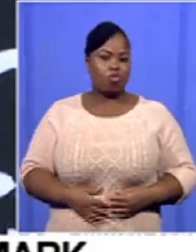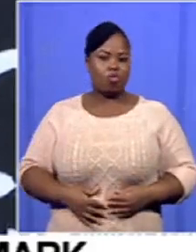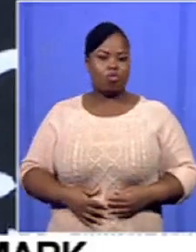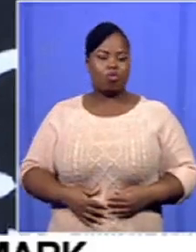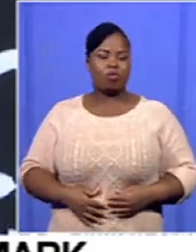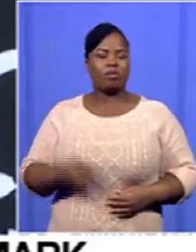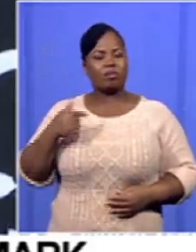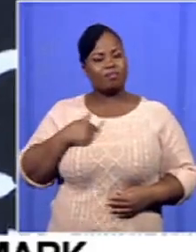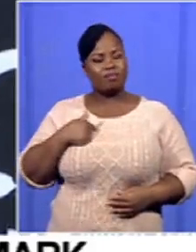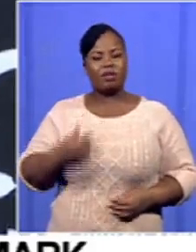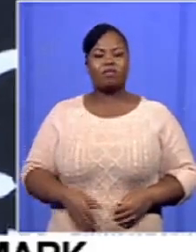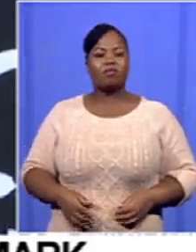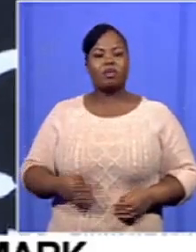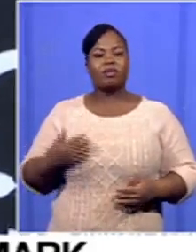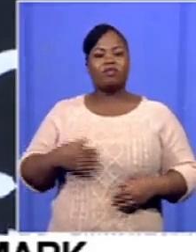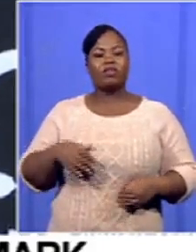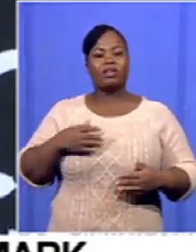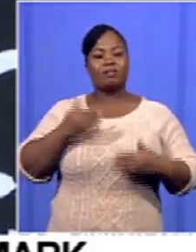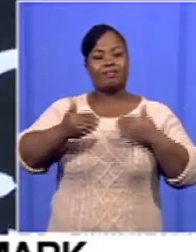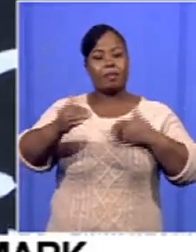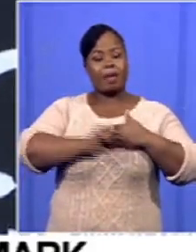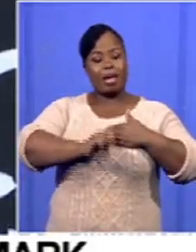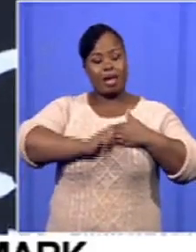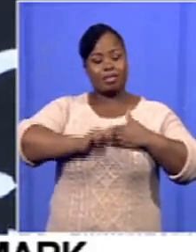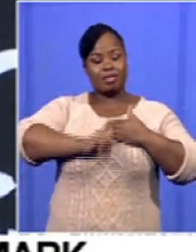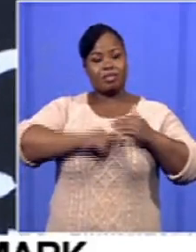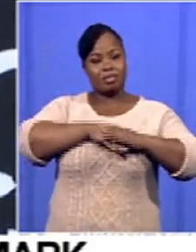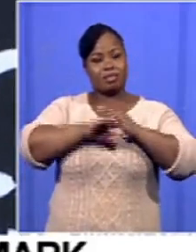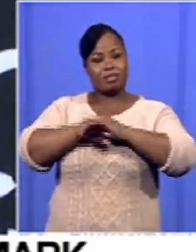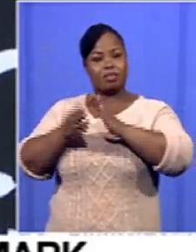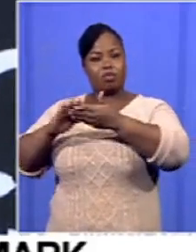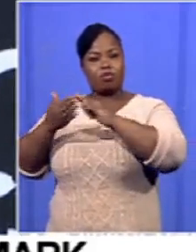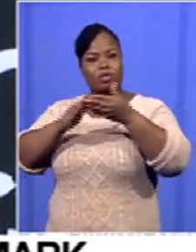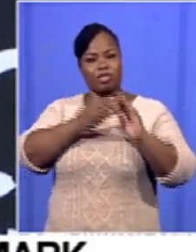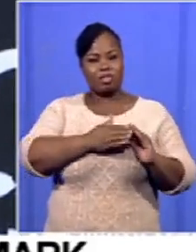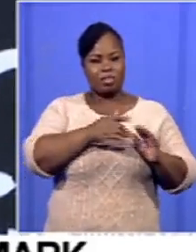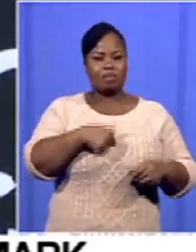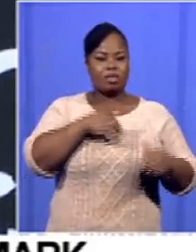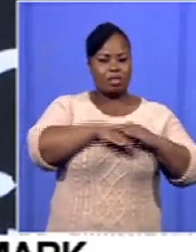I'll be spending the rest of the next number of months, community by community,